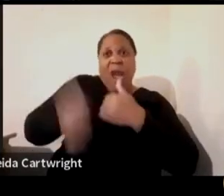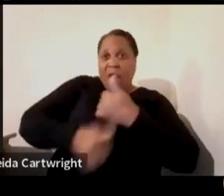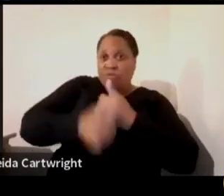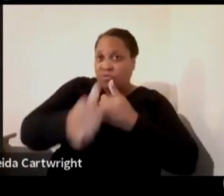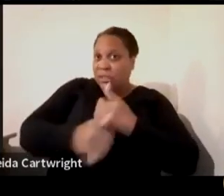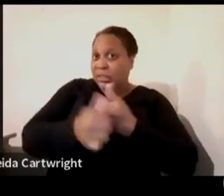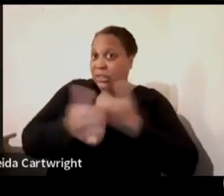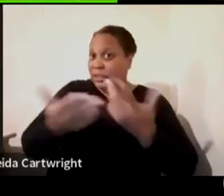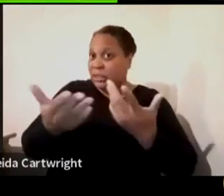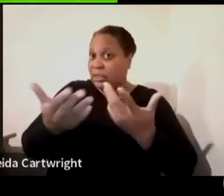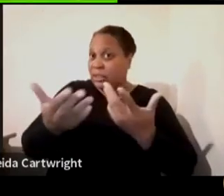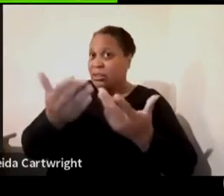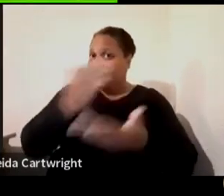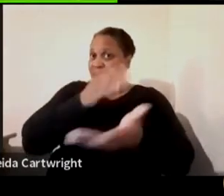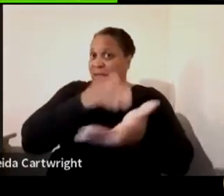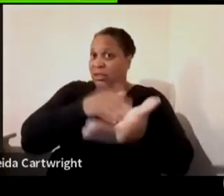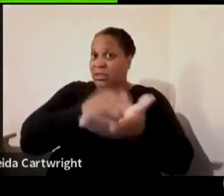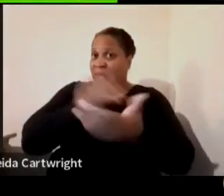Dr. Armstrong,